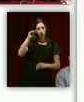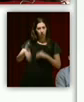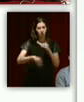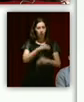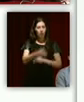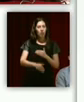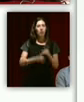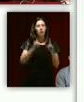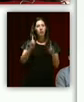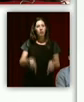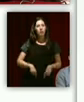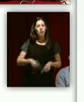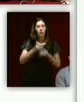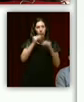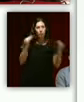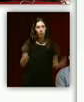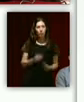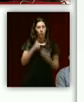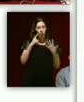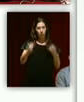cognitive